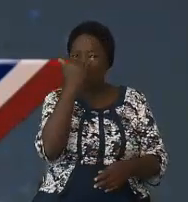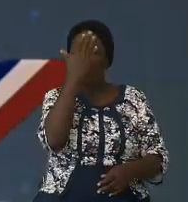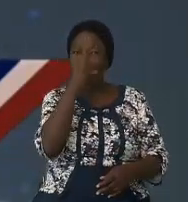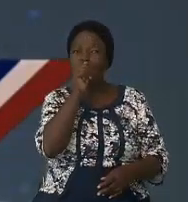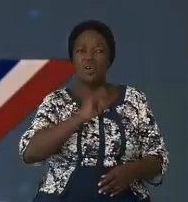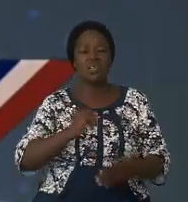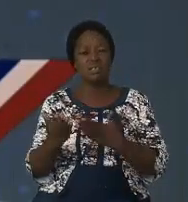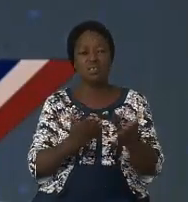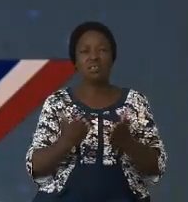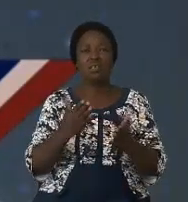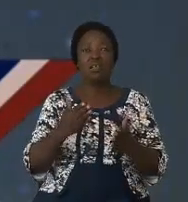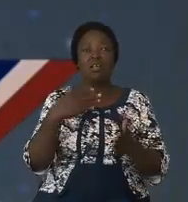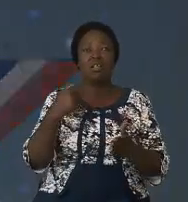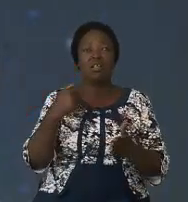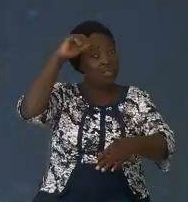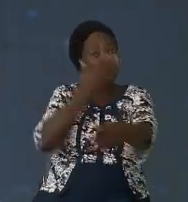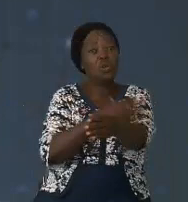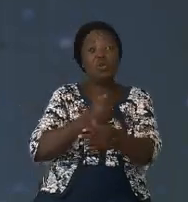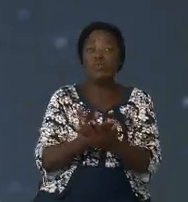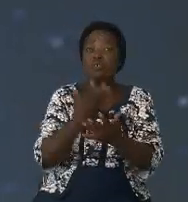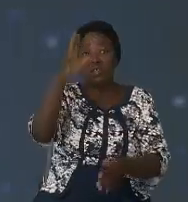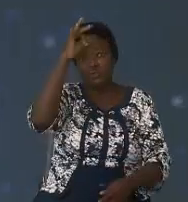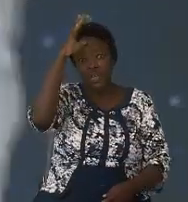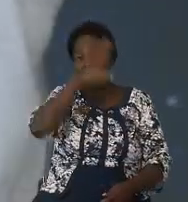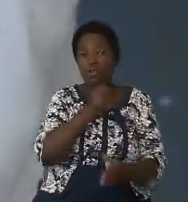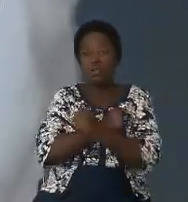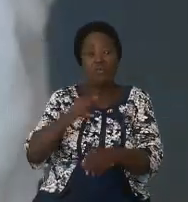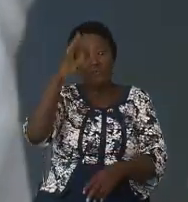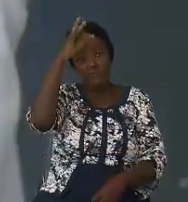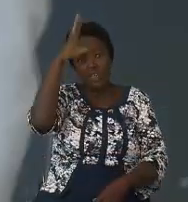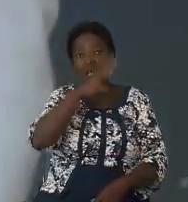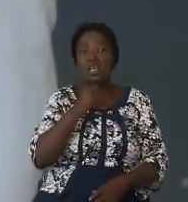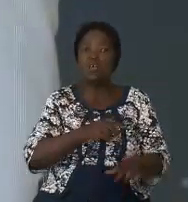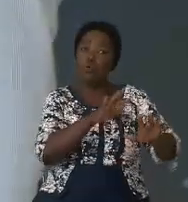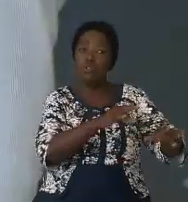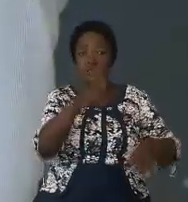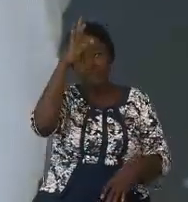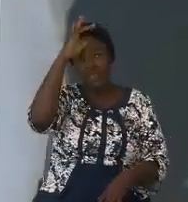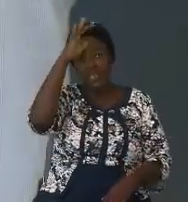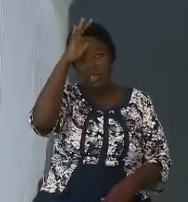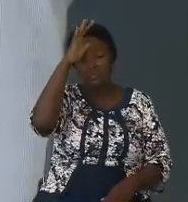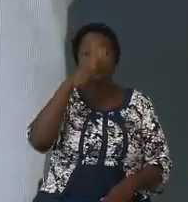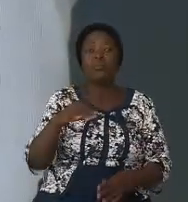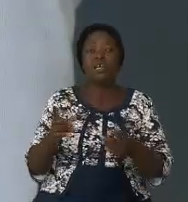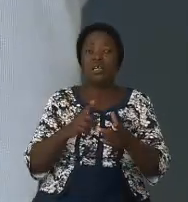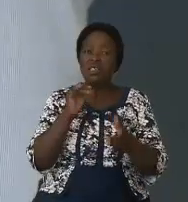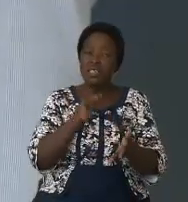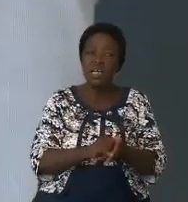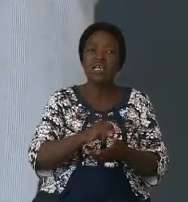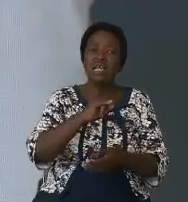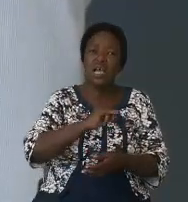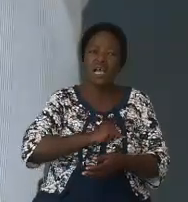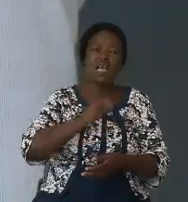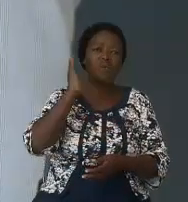arose and he said, why? Why am I here? The son of a rich father, a loving father,